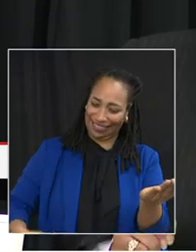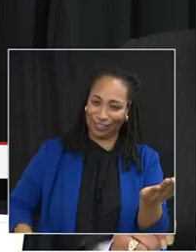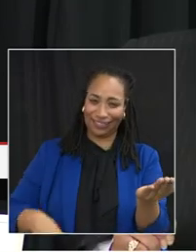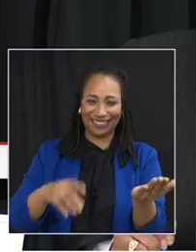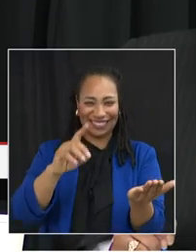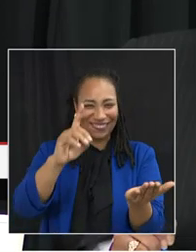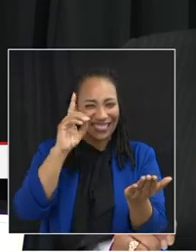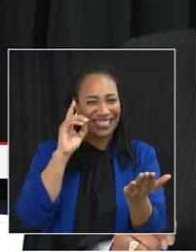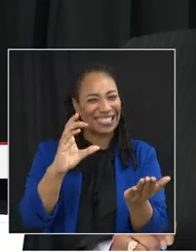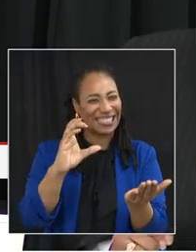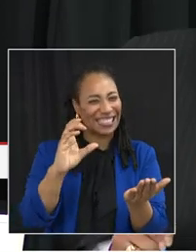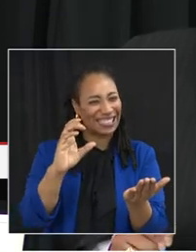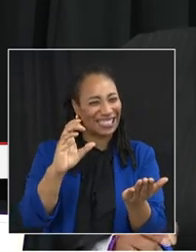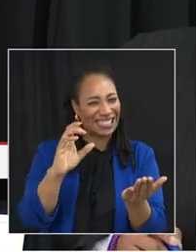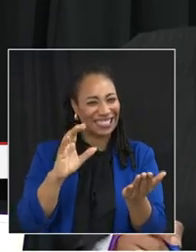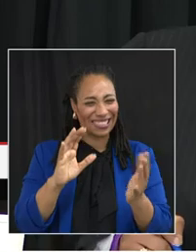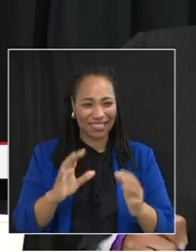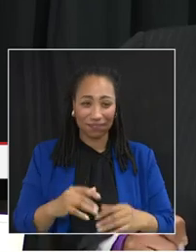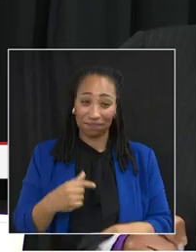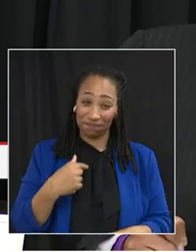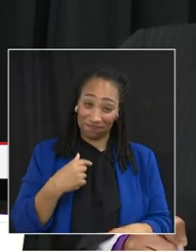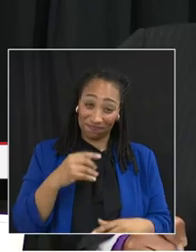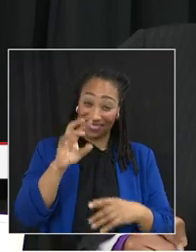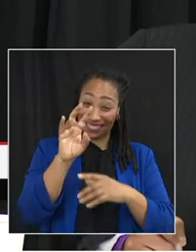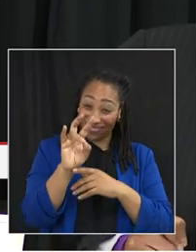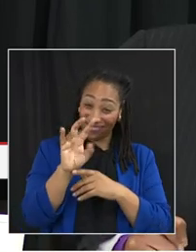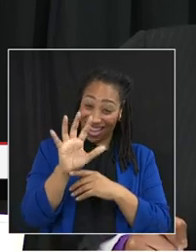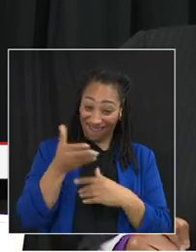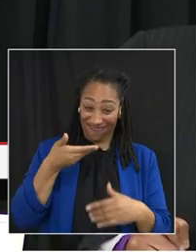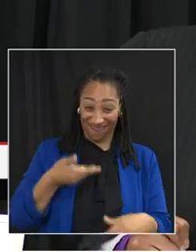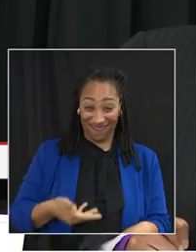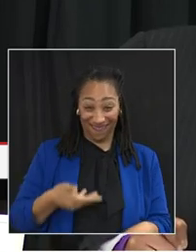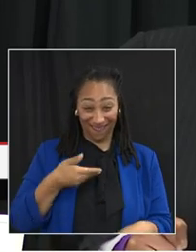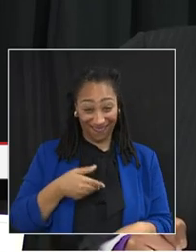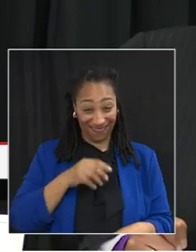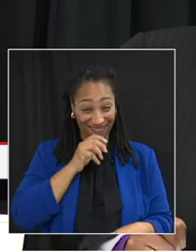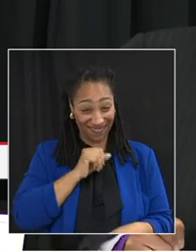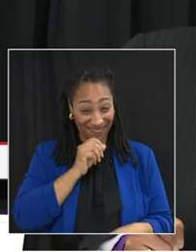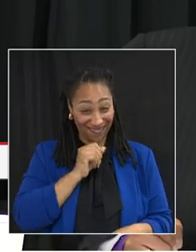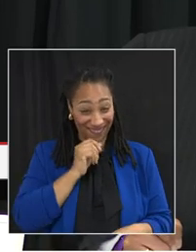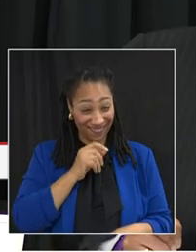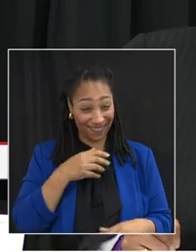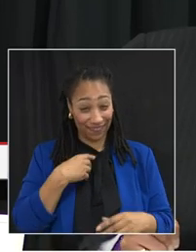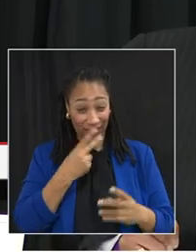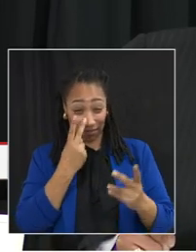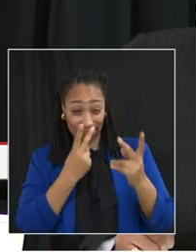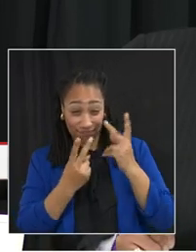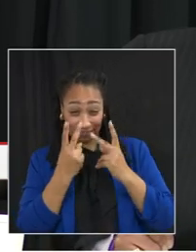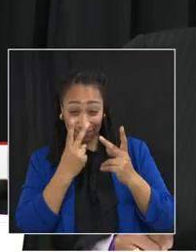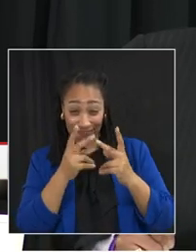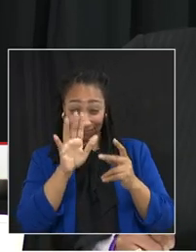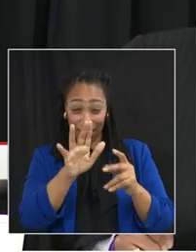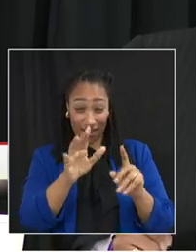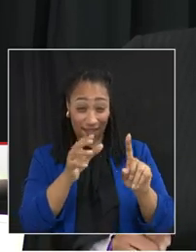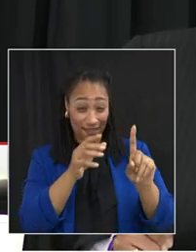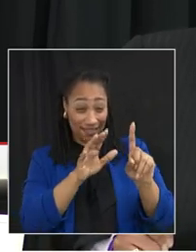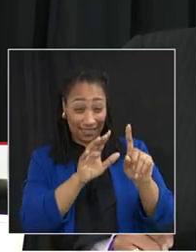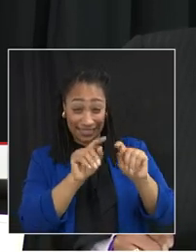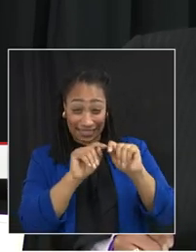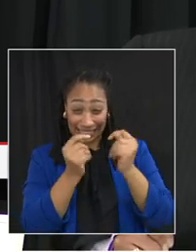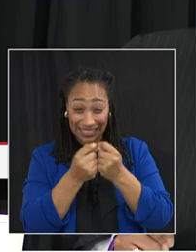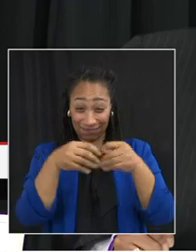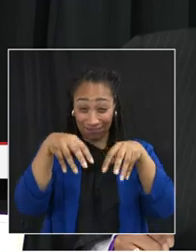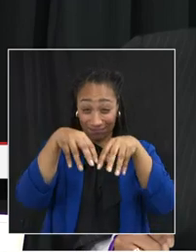salute you, your staff, the city council, and we are behind you. Thank you. Thank you. I have a